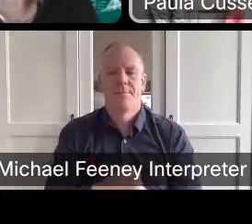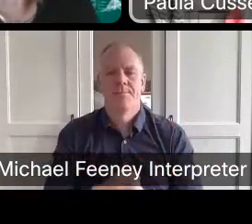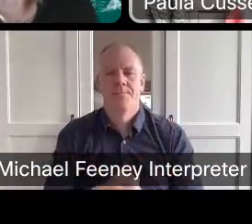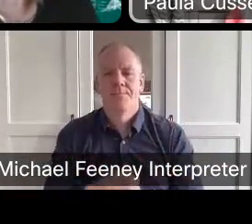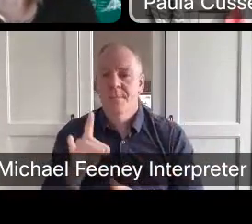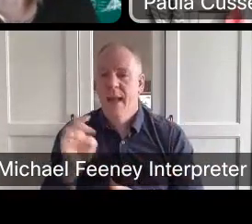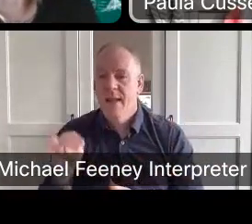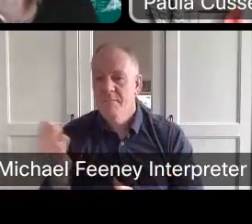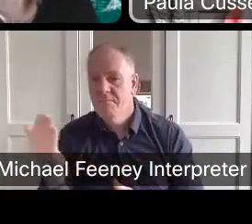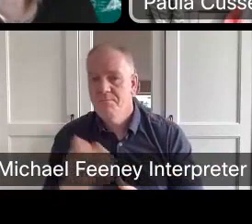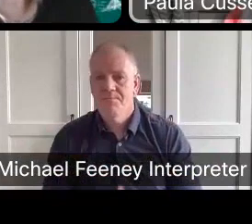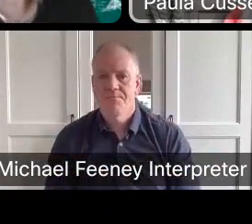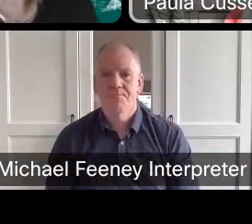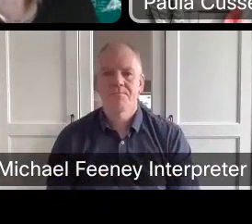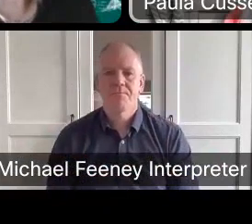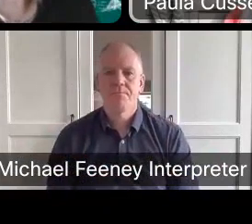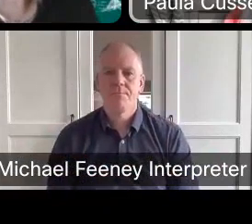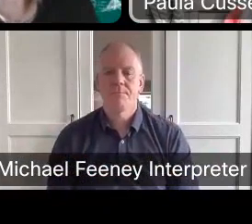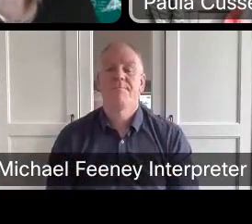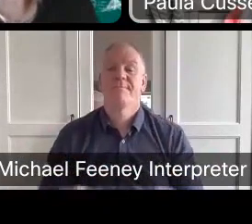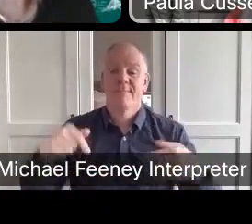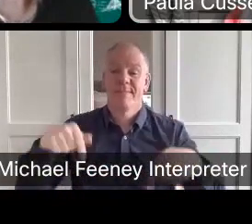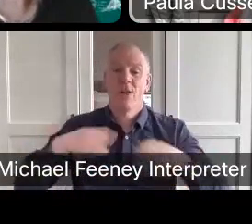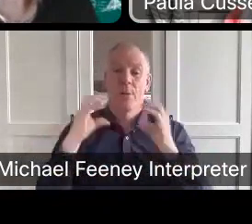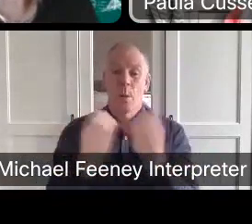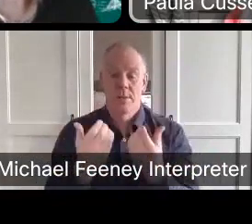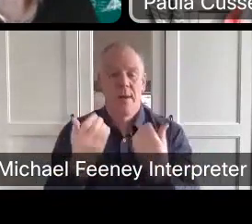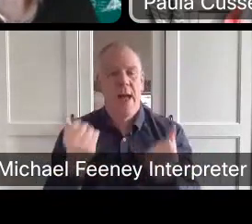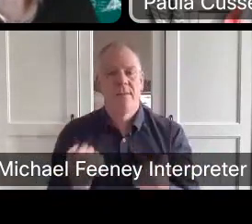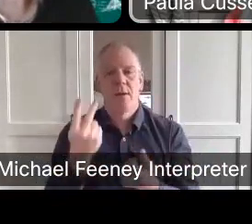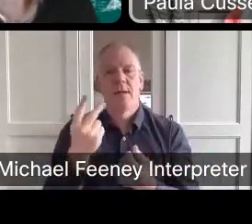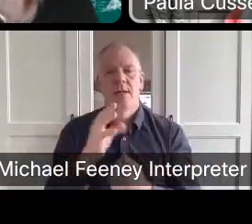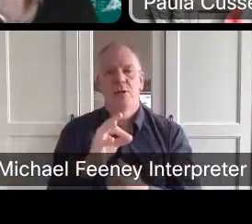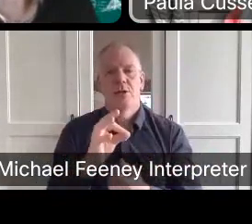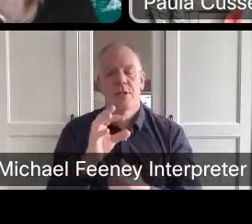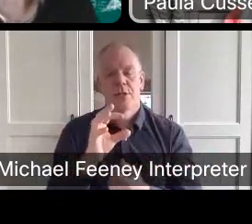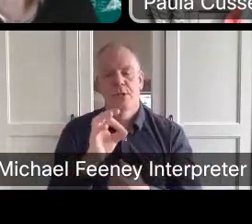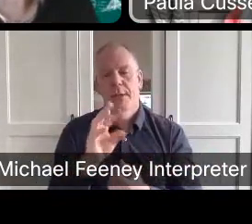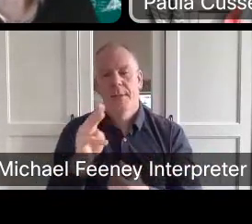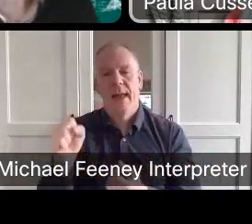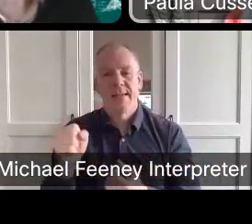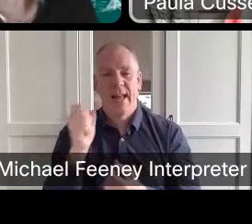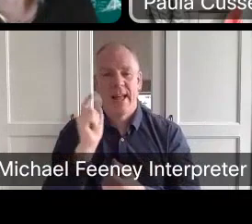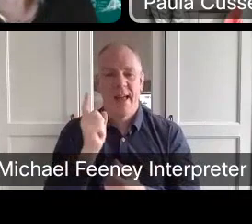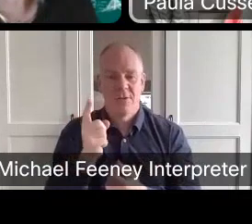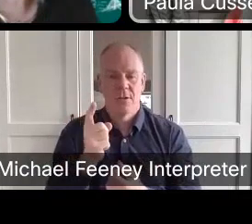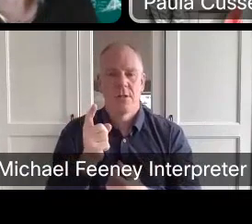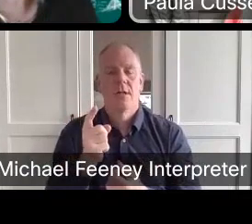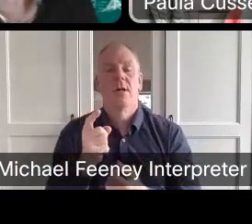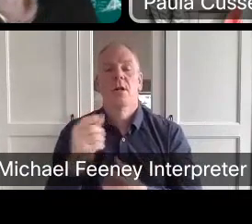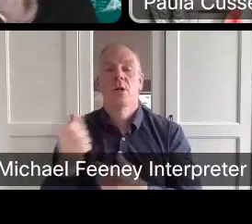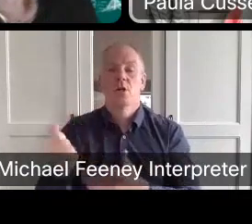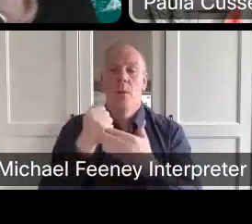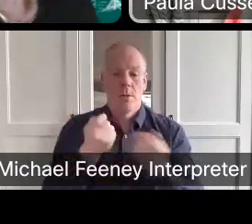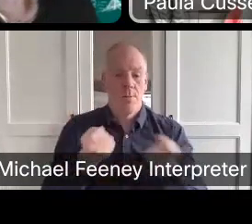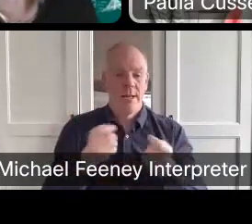yourself. Yeah. Here within the community, we have GPS advisors who support each operational area,